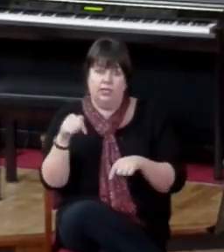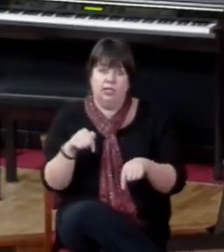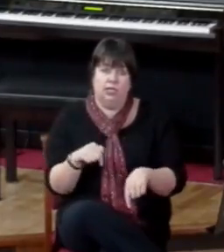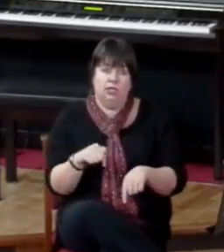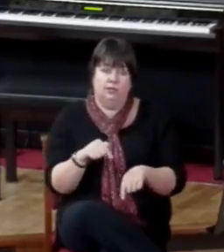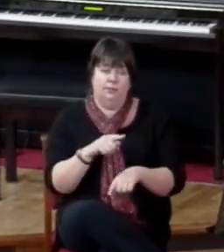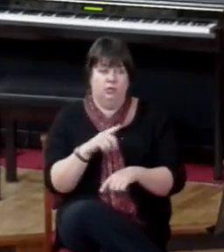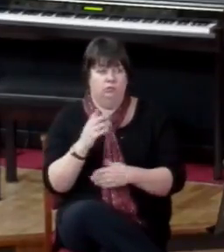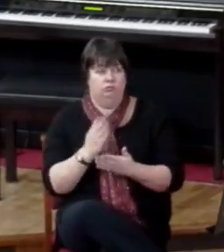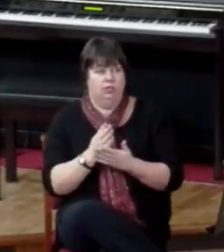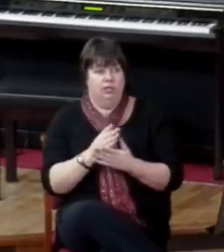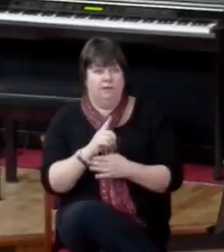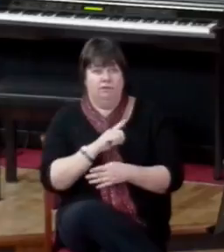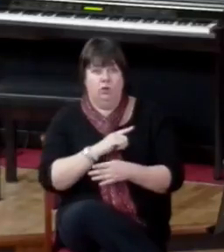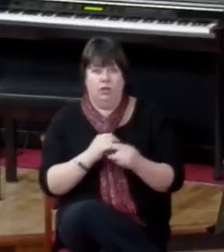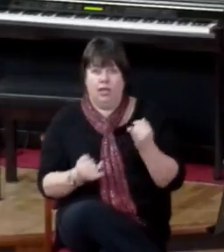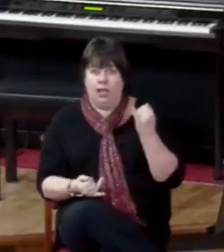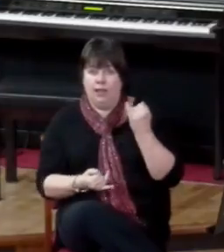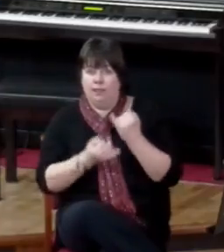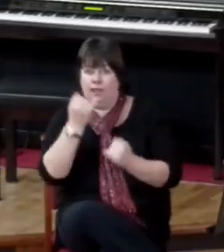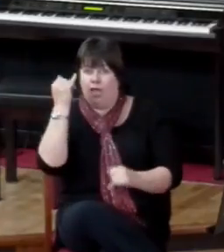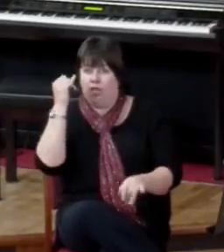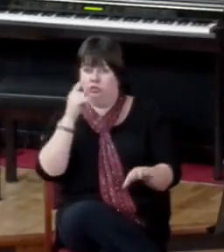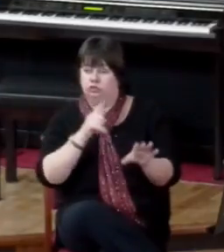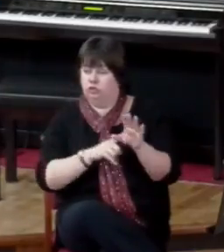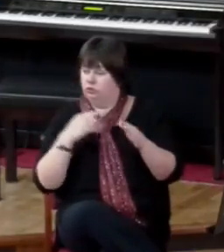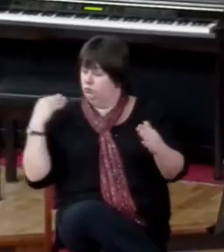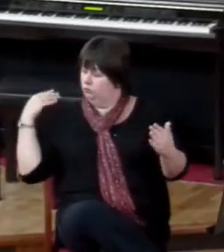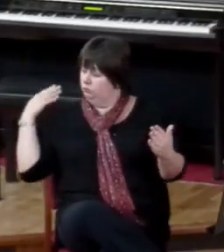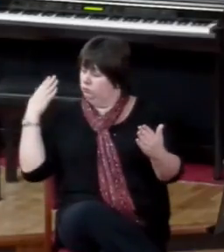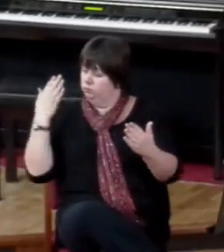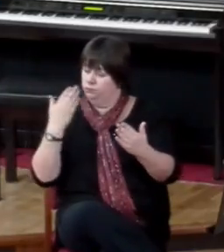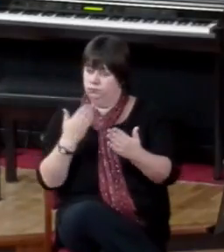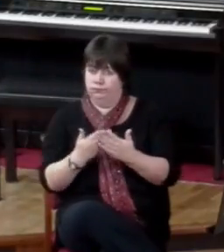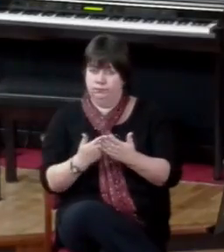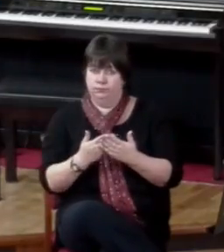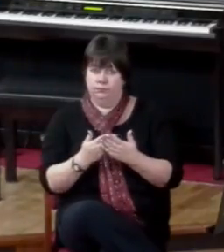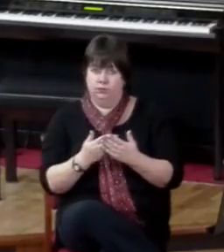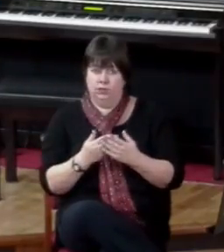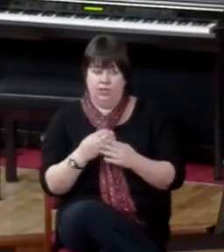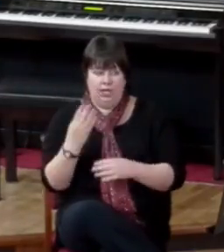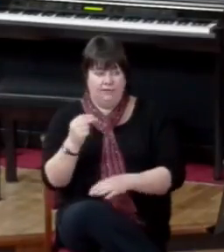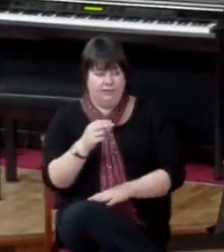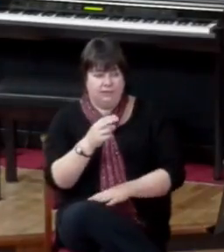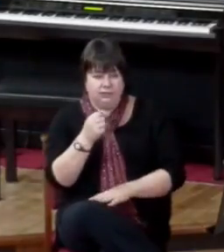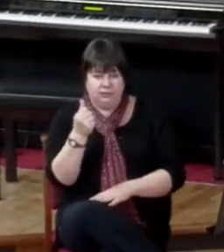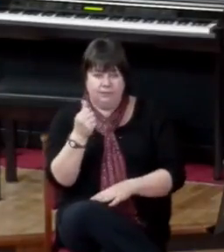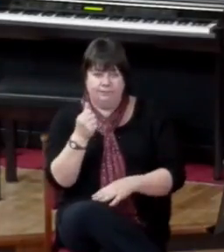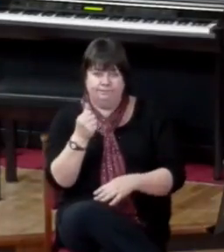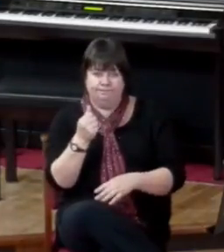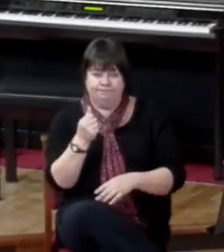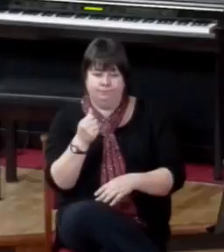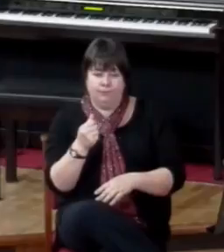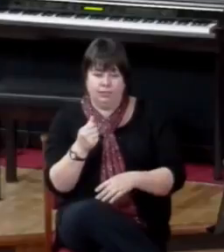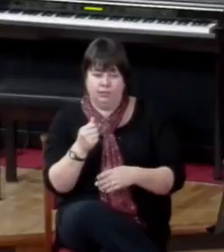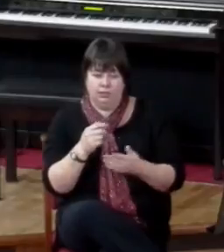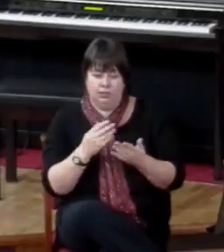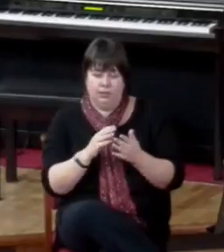year now, the header on our news sheet has been a couple of verses from Scripture and also the